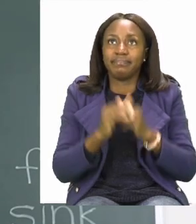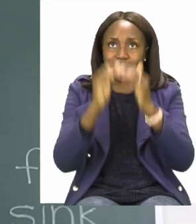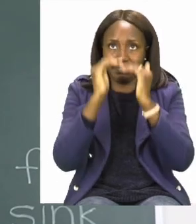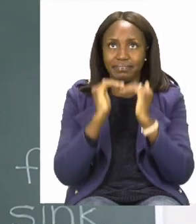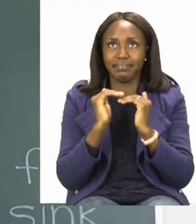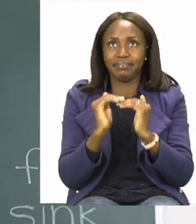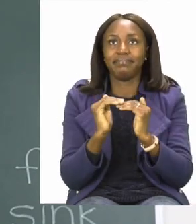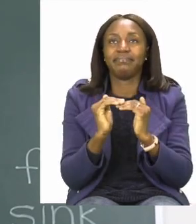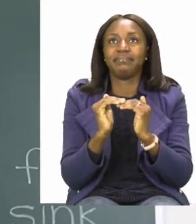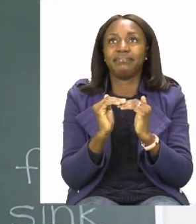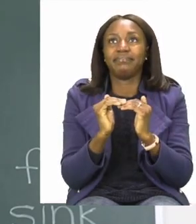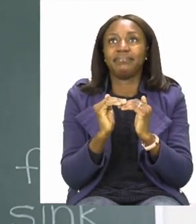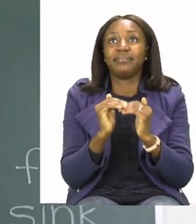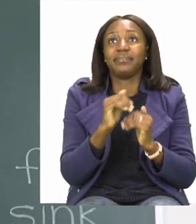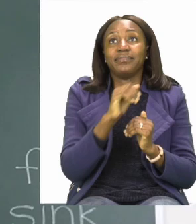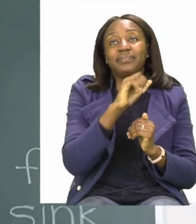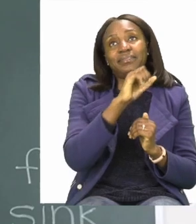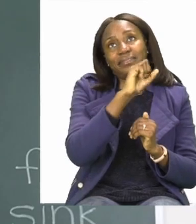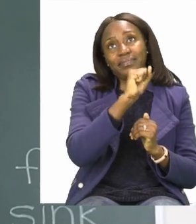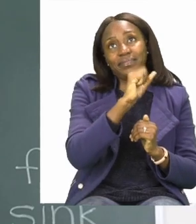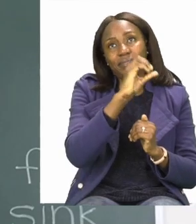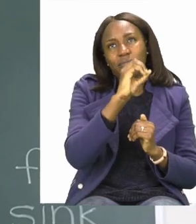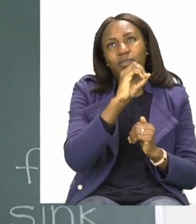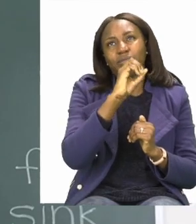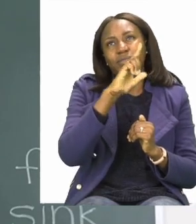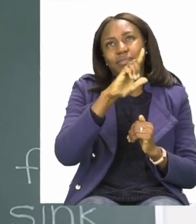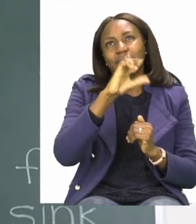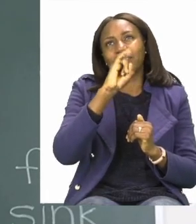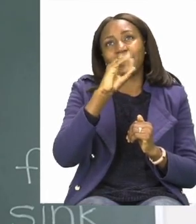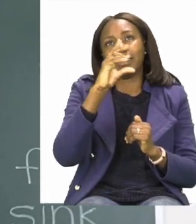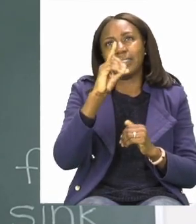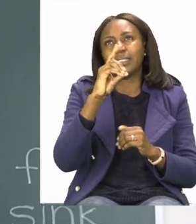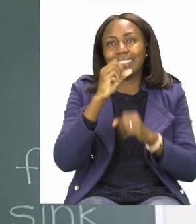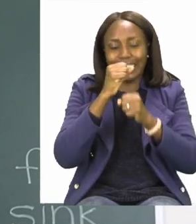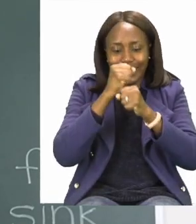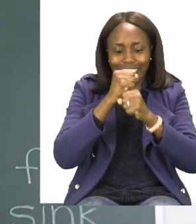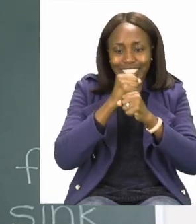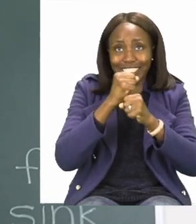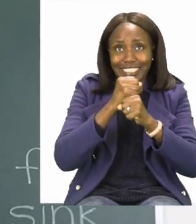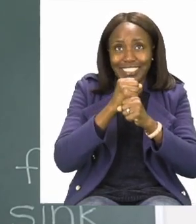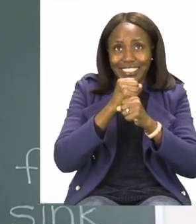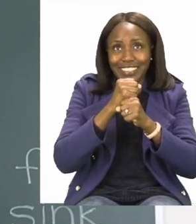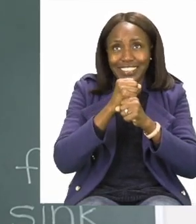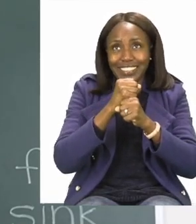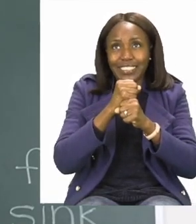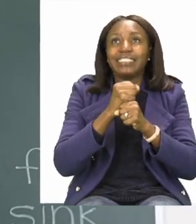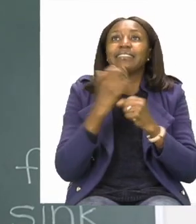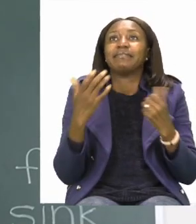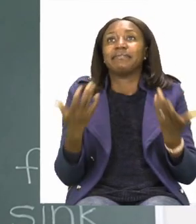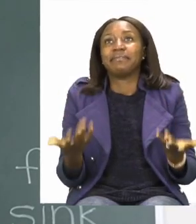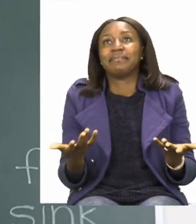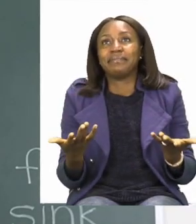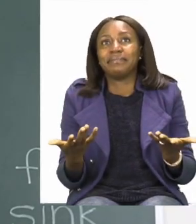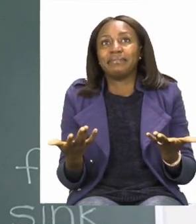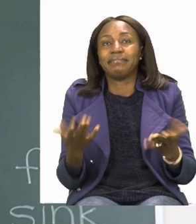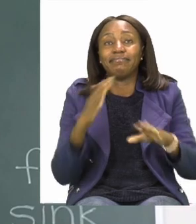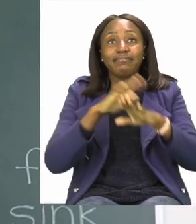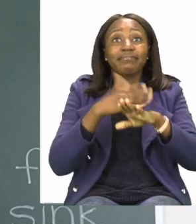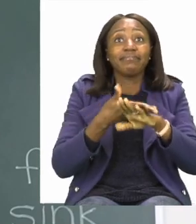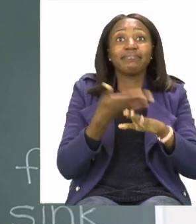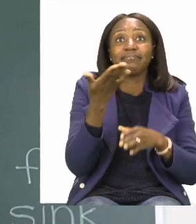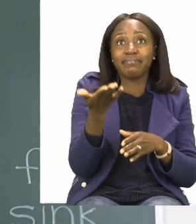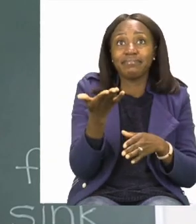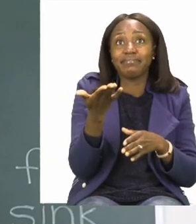explain is the word solid. Now the word solid means something that is firm. You can hold it in your